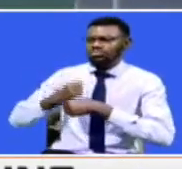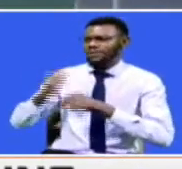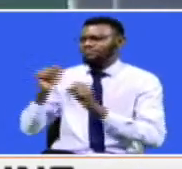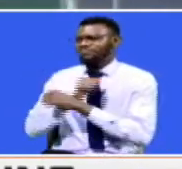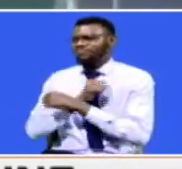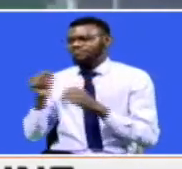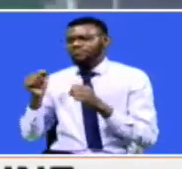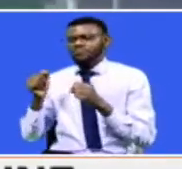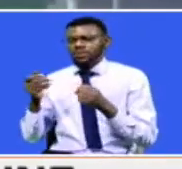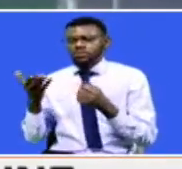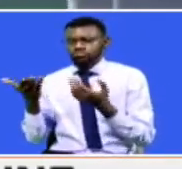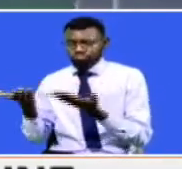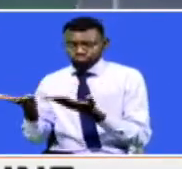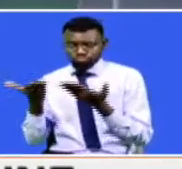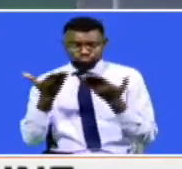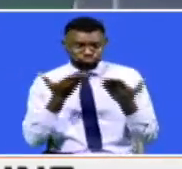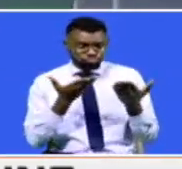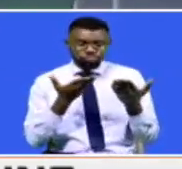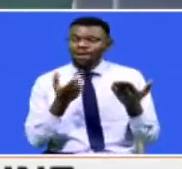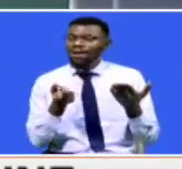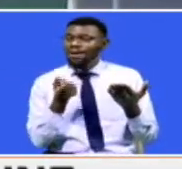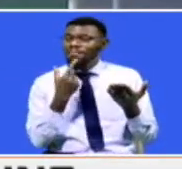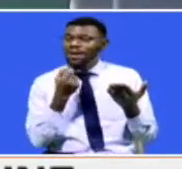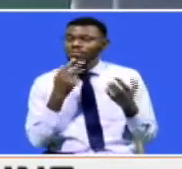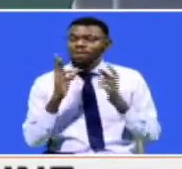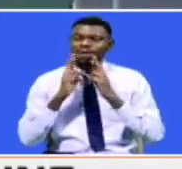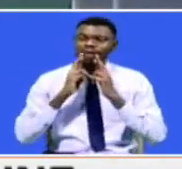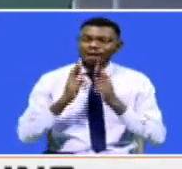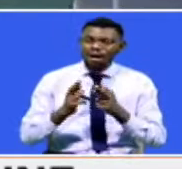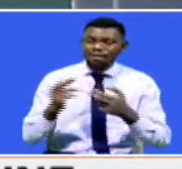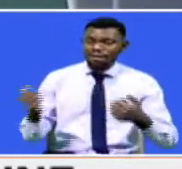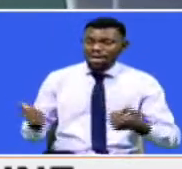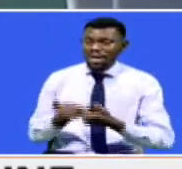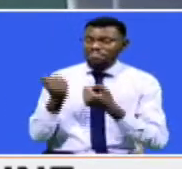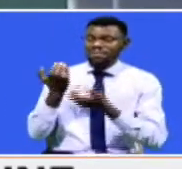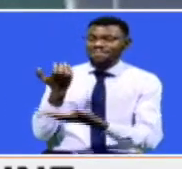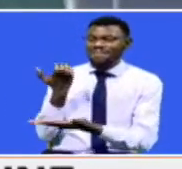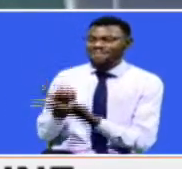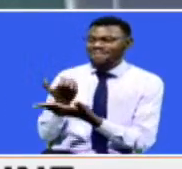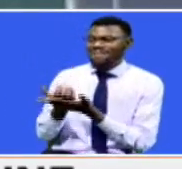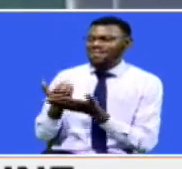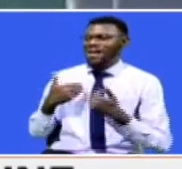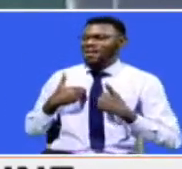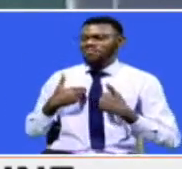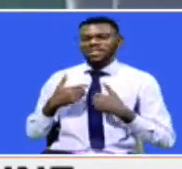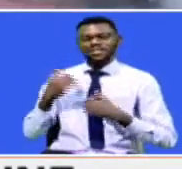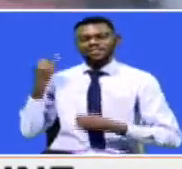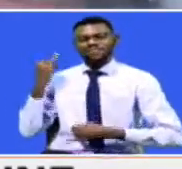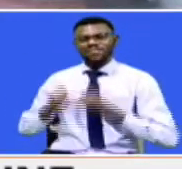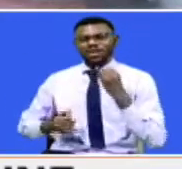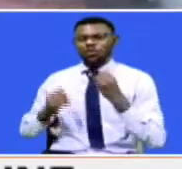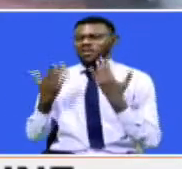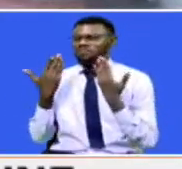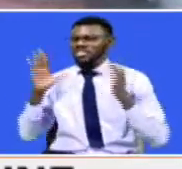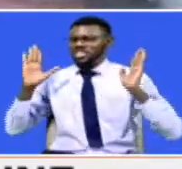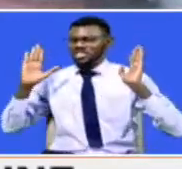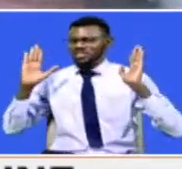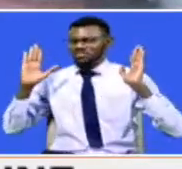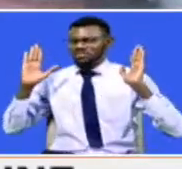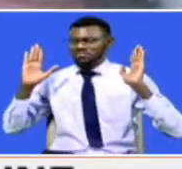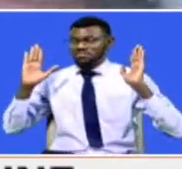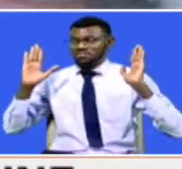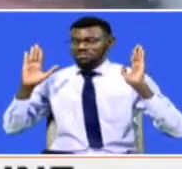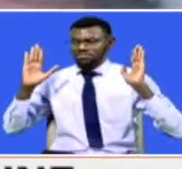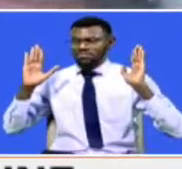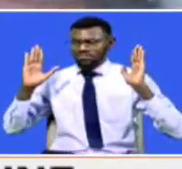because it's obviously a medical report, if they find substance in it, then it is final. Okay. It is final.